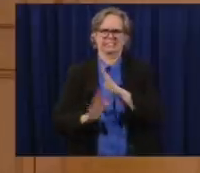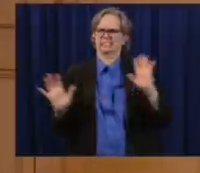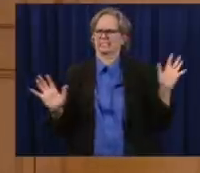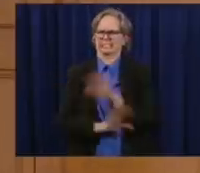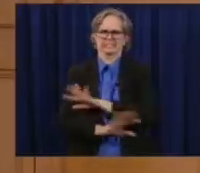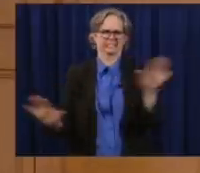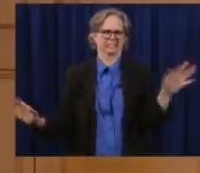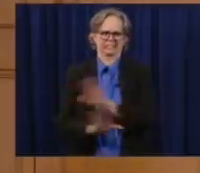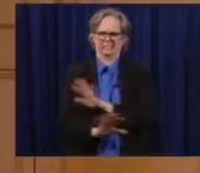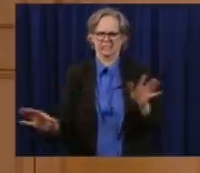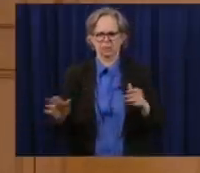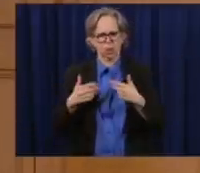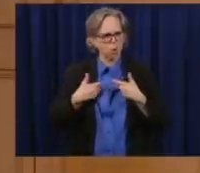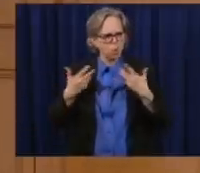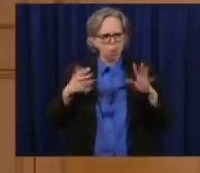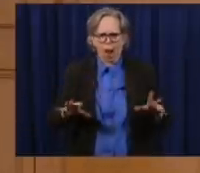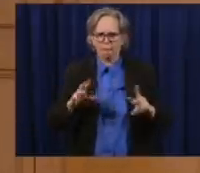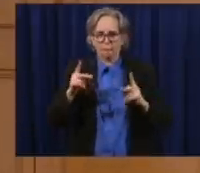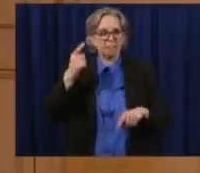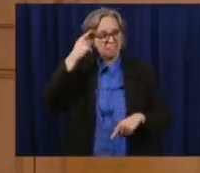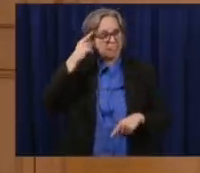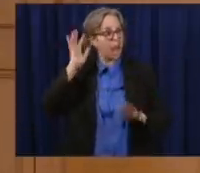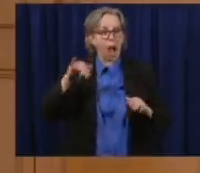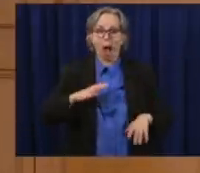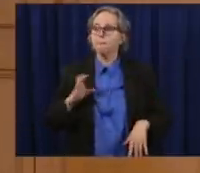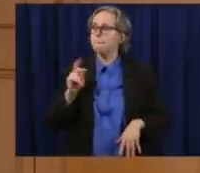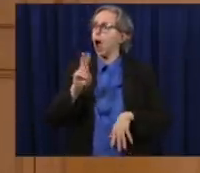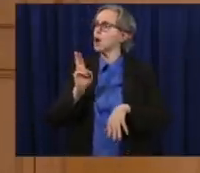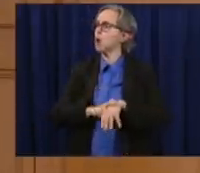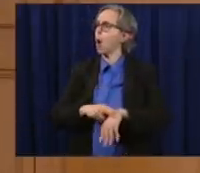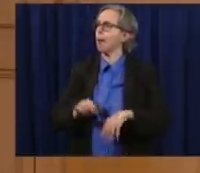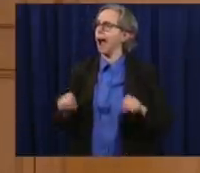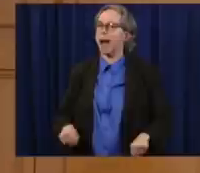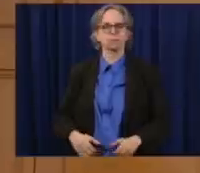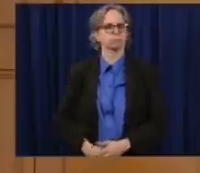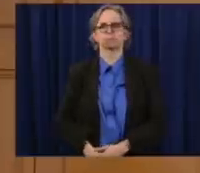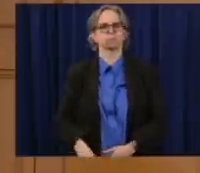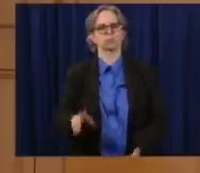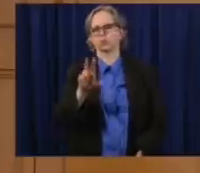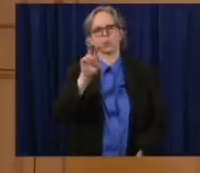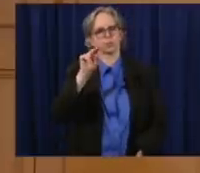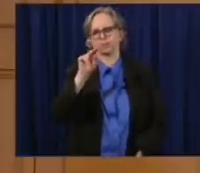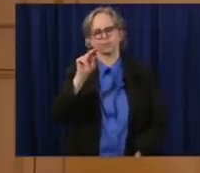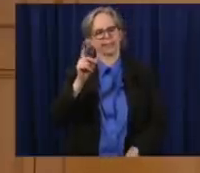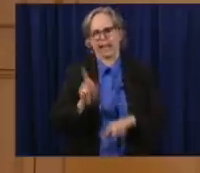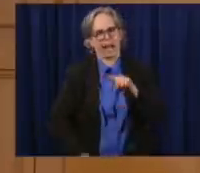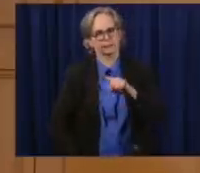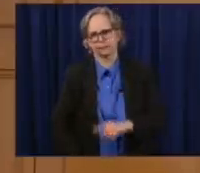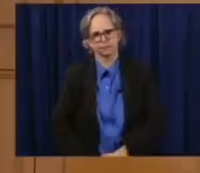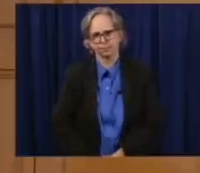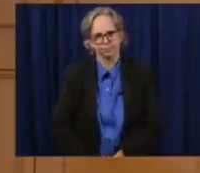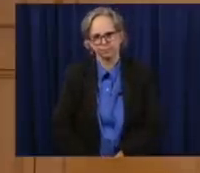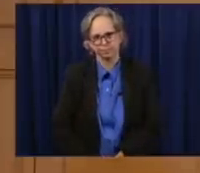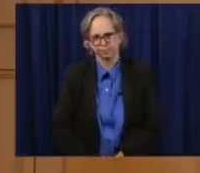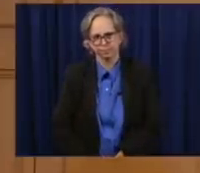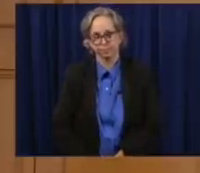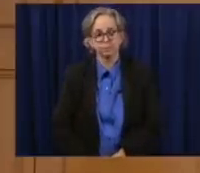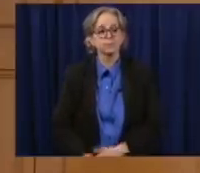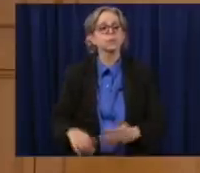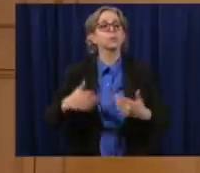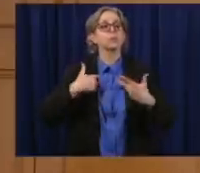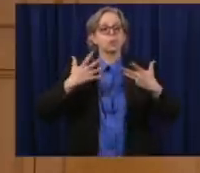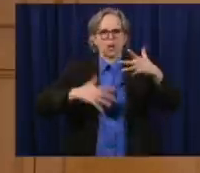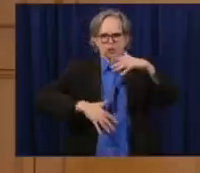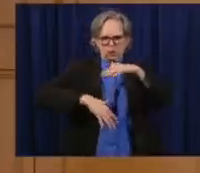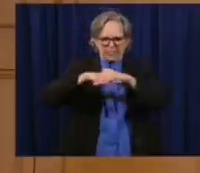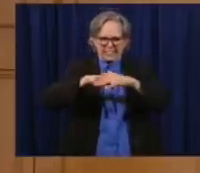normal. That's unfortunately not a part of our reality. But what we're going to do is maximize all we can do with the reality we have. Thank